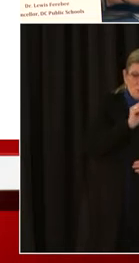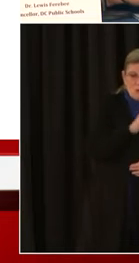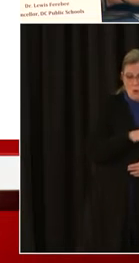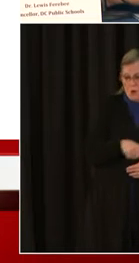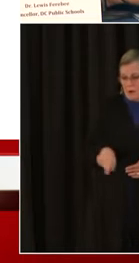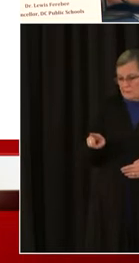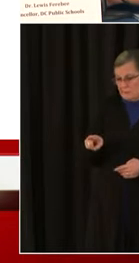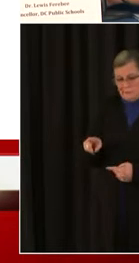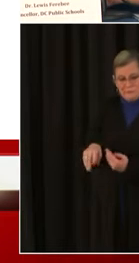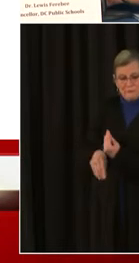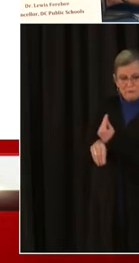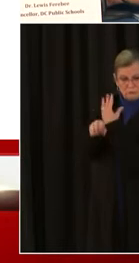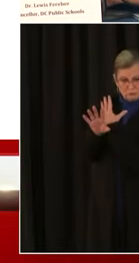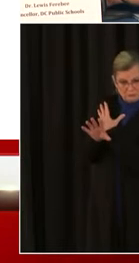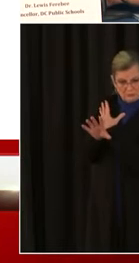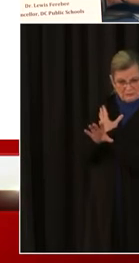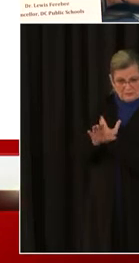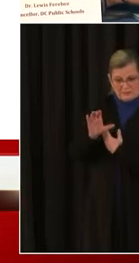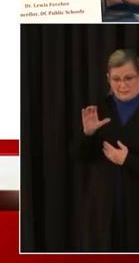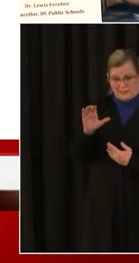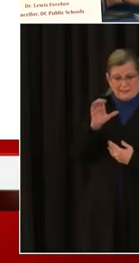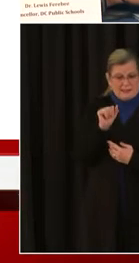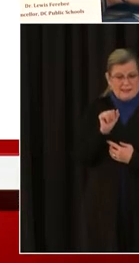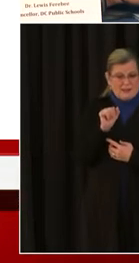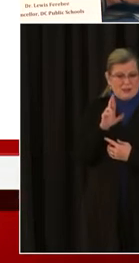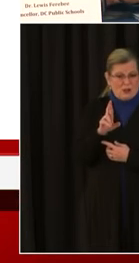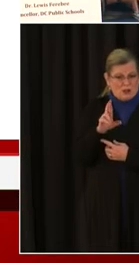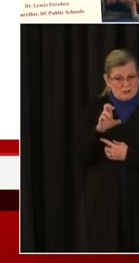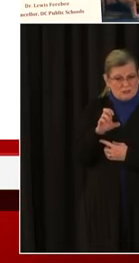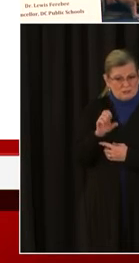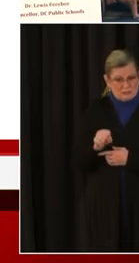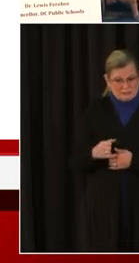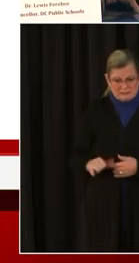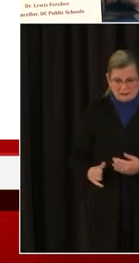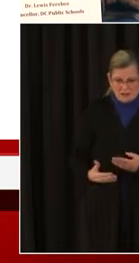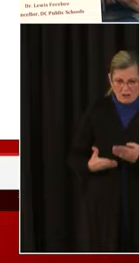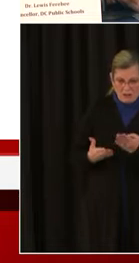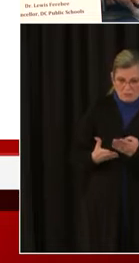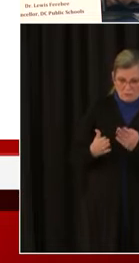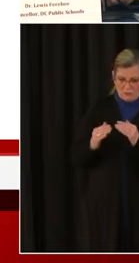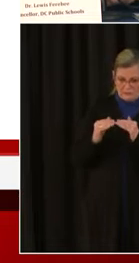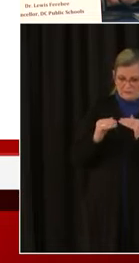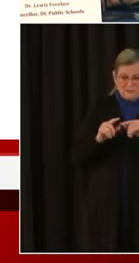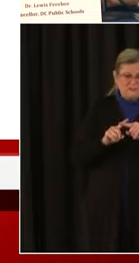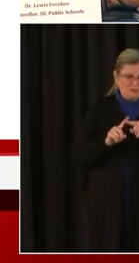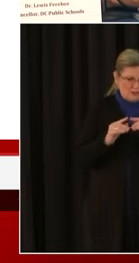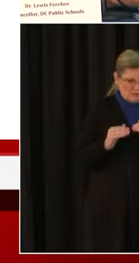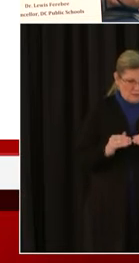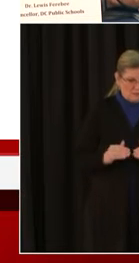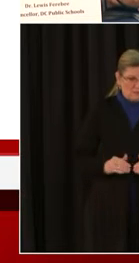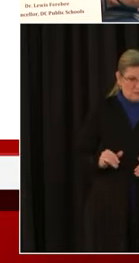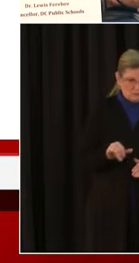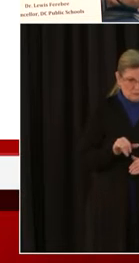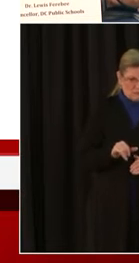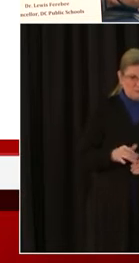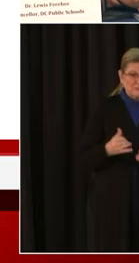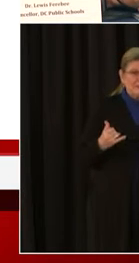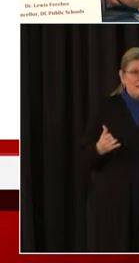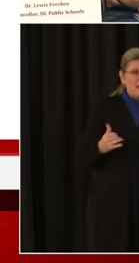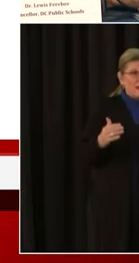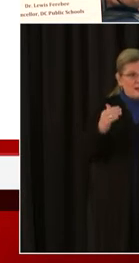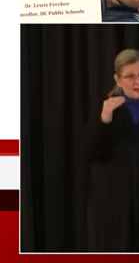have cares being continued to be offered at the elementary level as well. So we go forward to the next